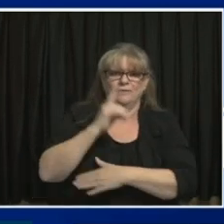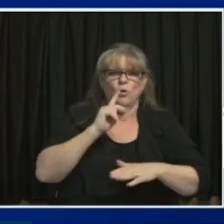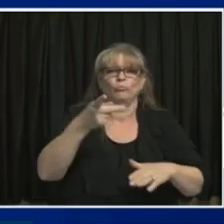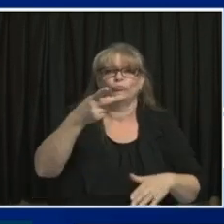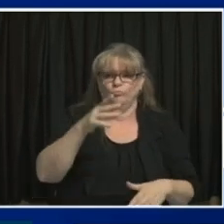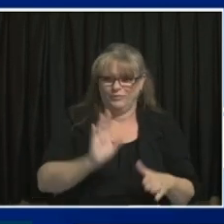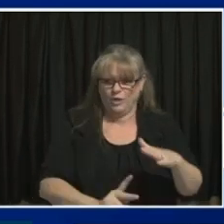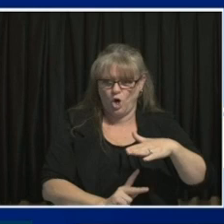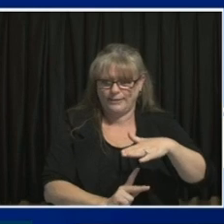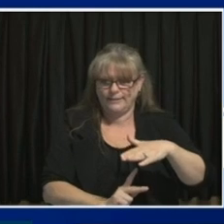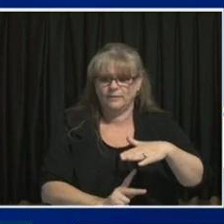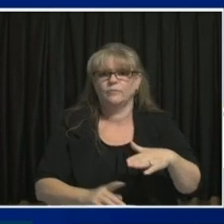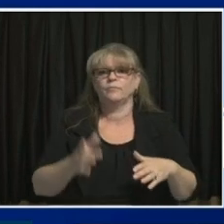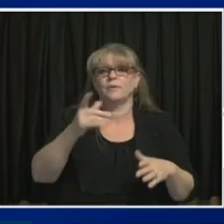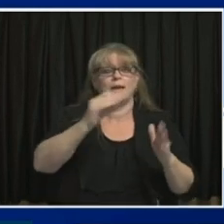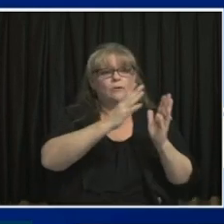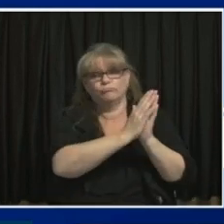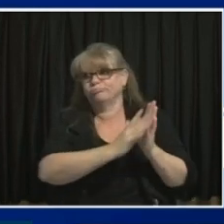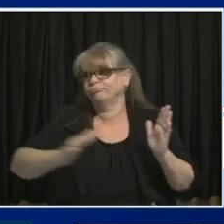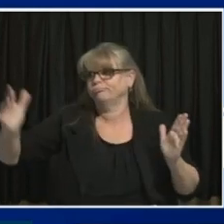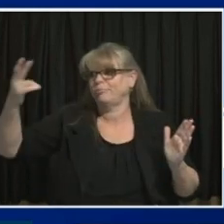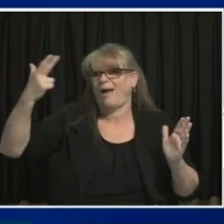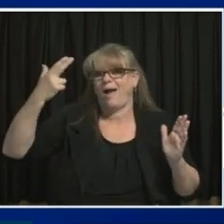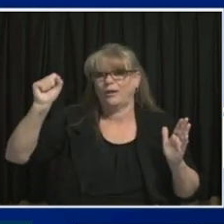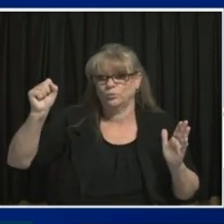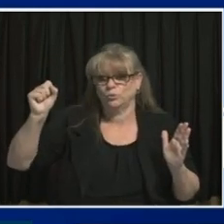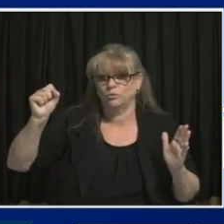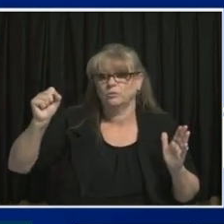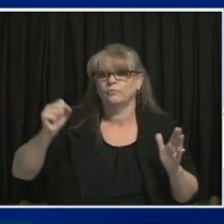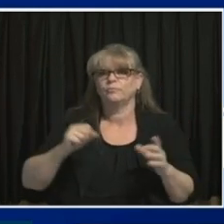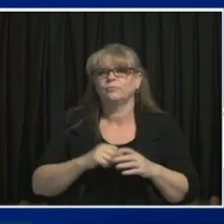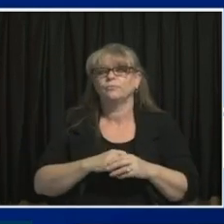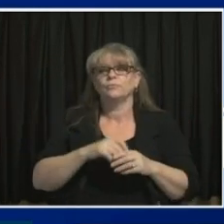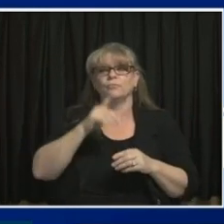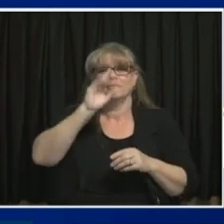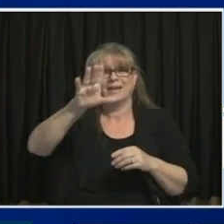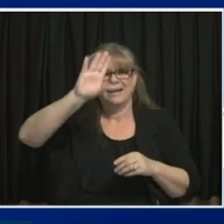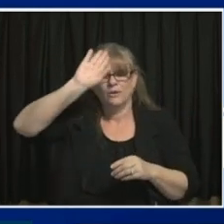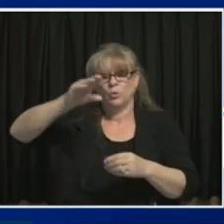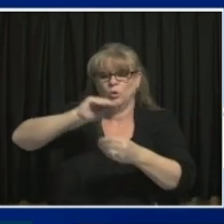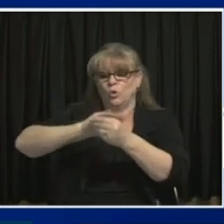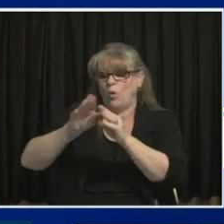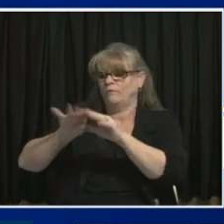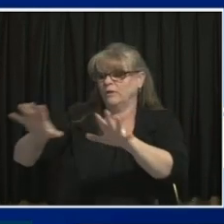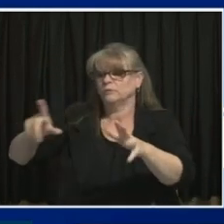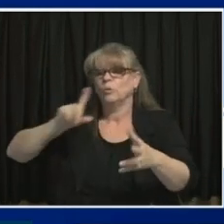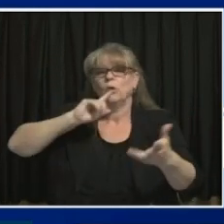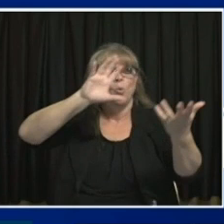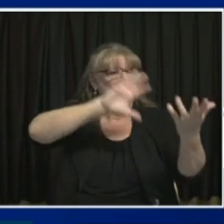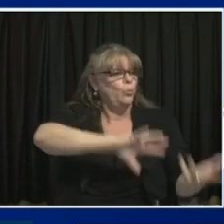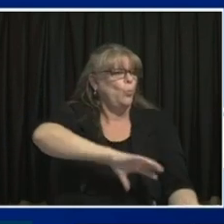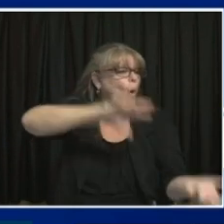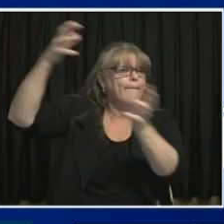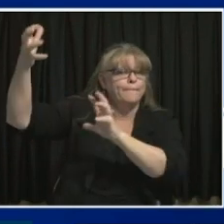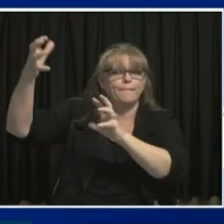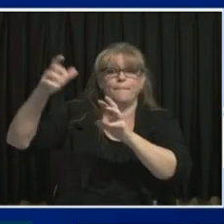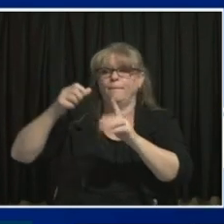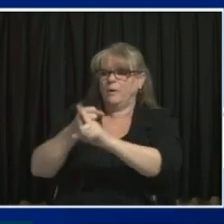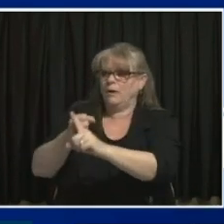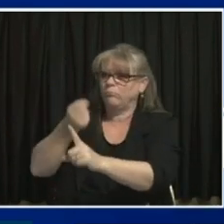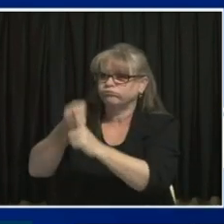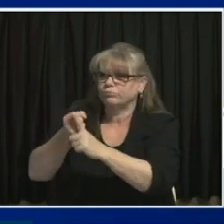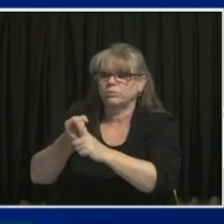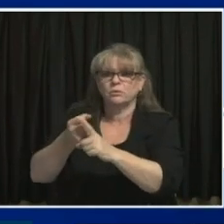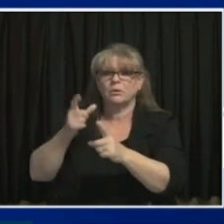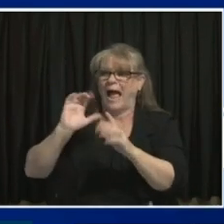learn. The COVID crisis has made it challenging for many of our kids to get that good education. Their teachers and superintendents and principals are doing their best in